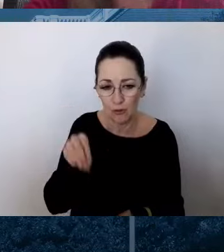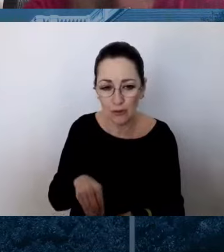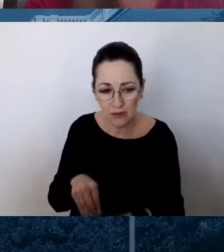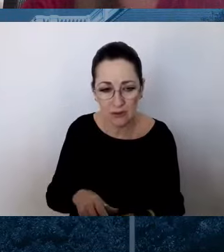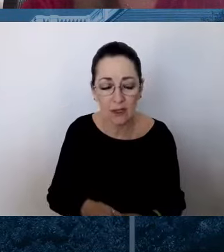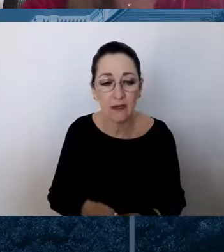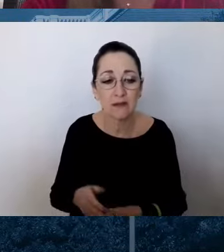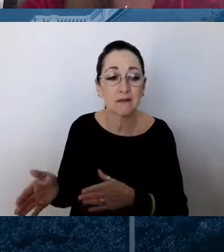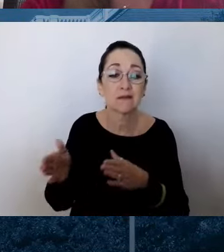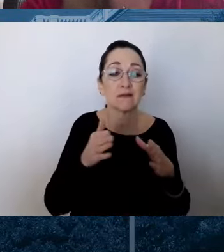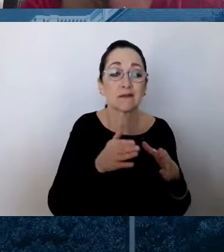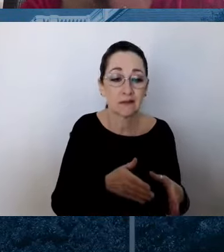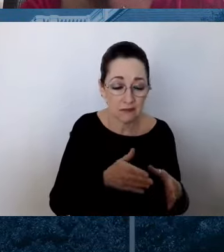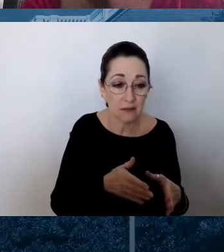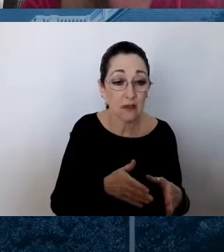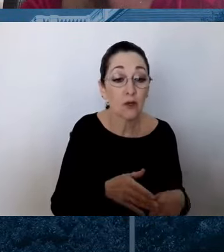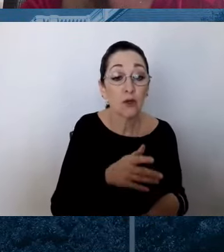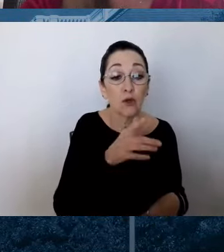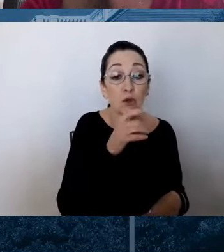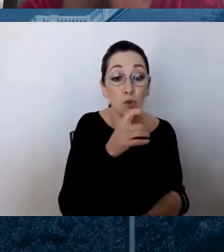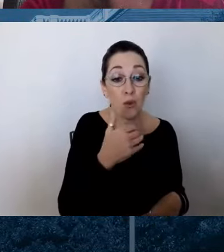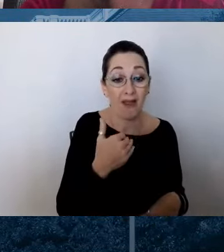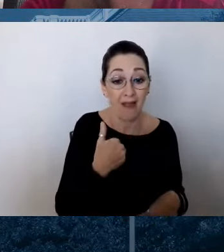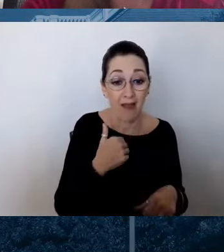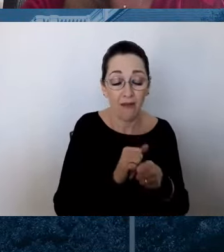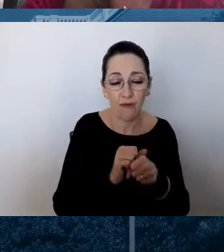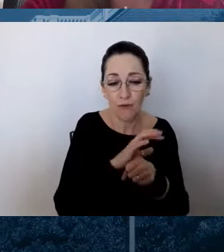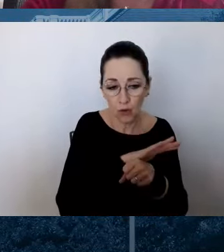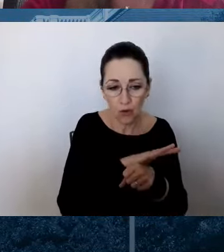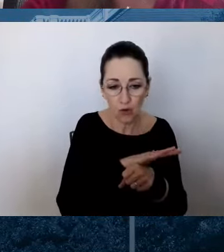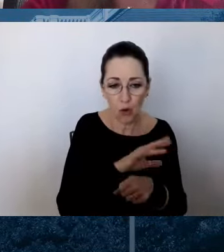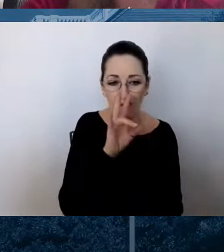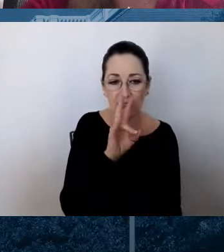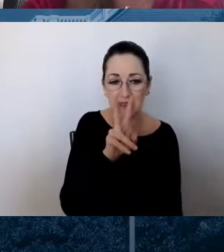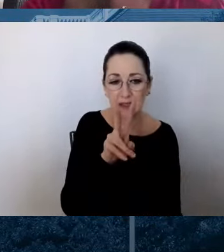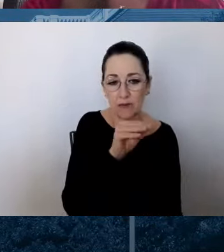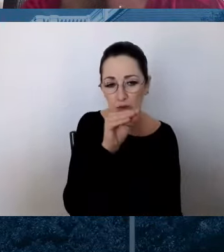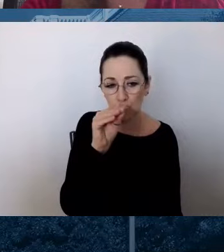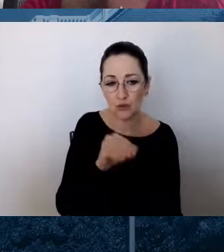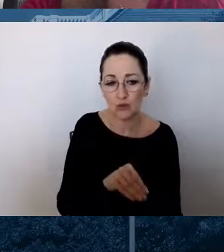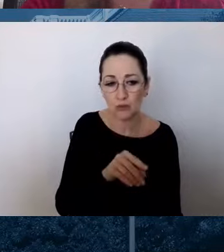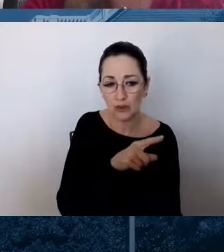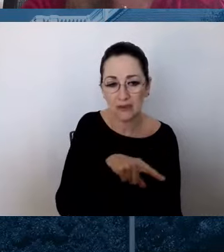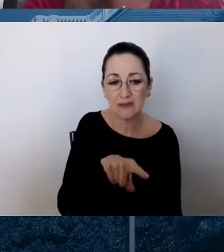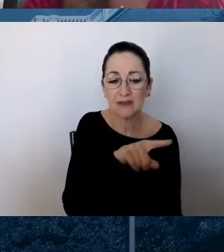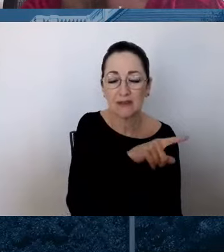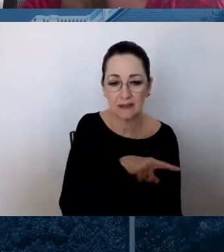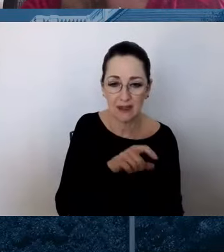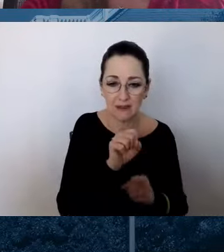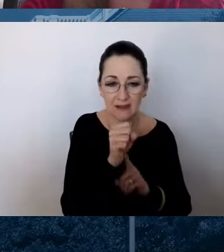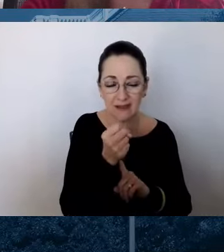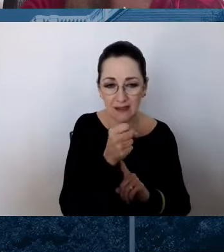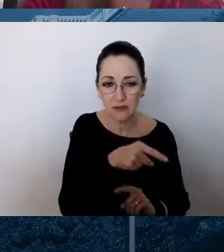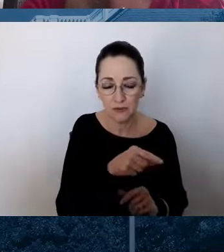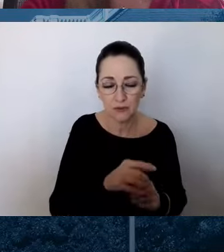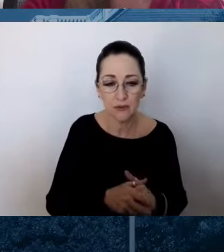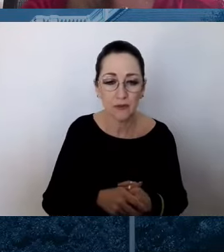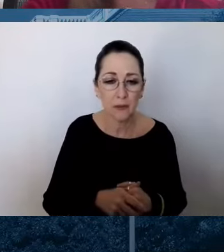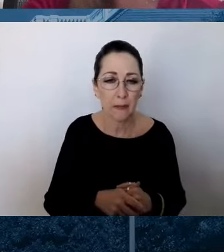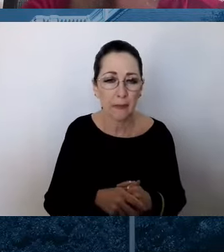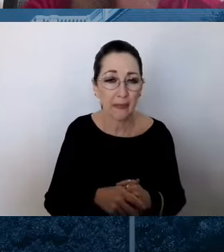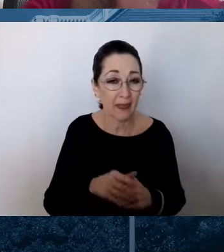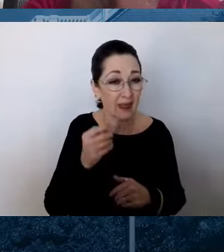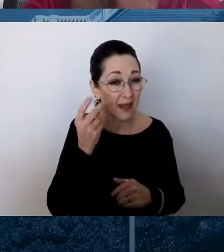unvaccinated because, again, the vast majority of Delawareans are vaccinated. As the governor said, it's